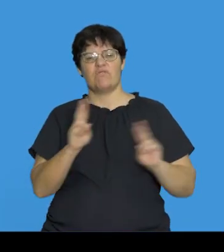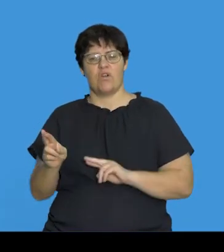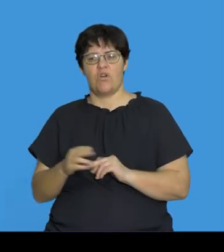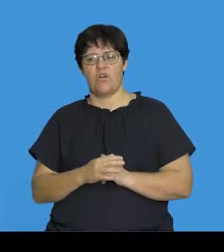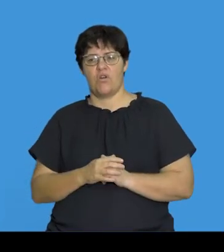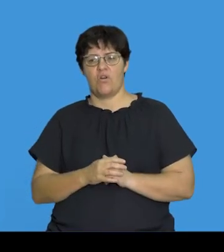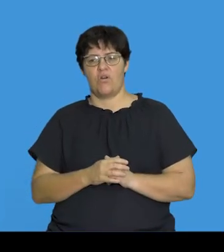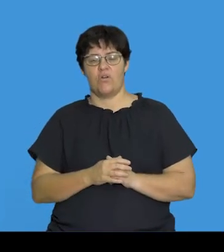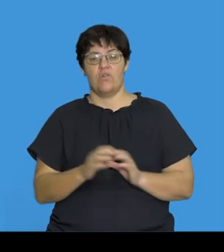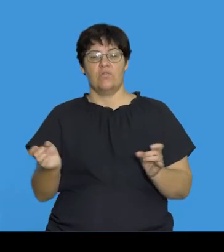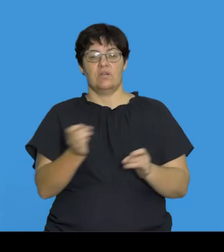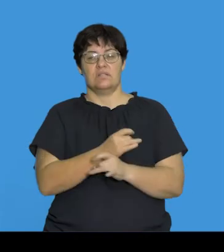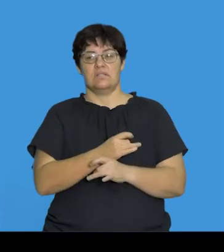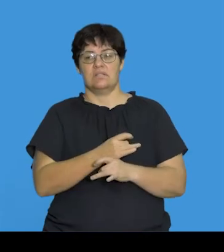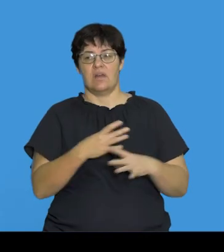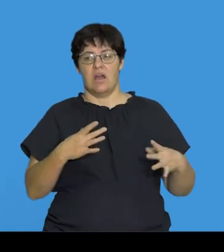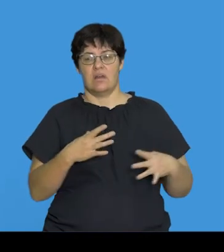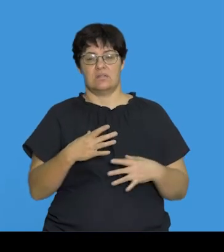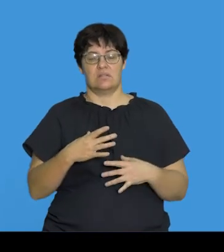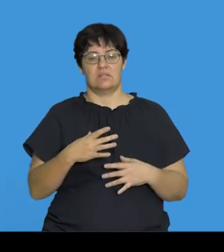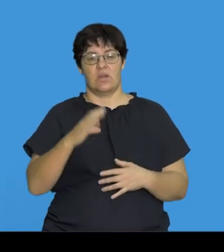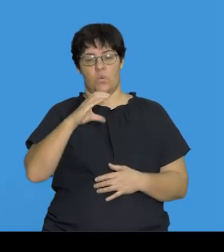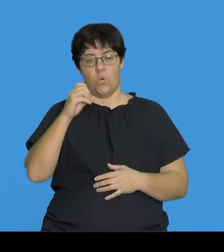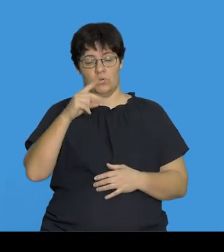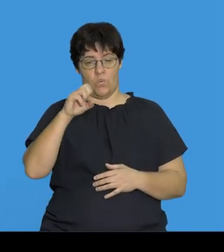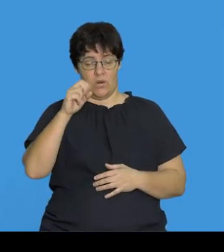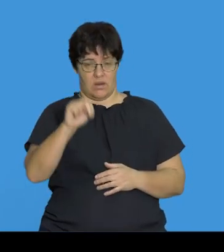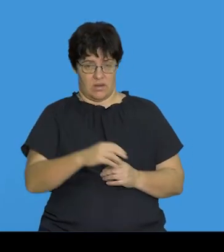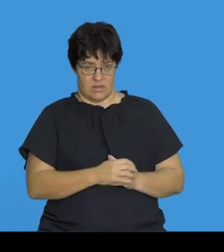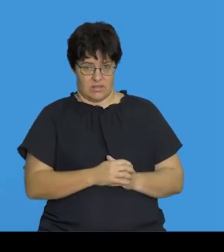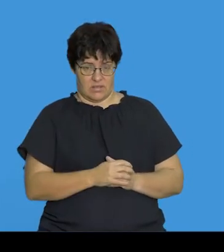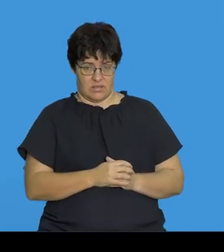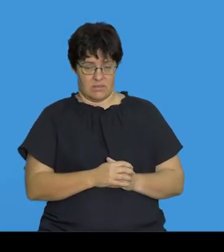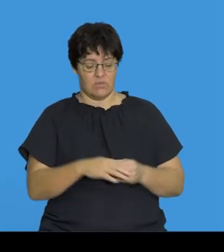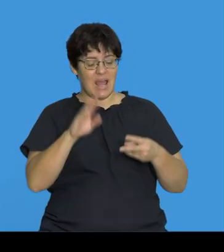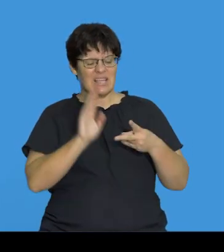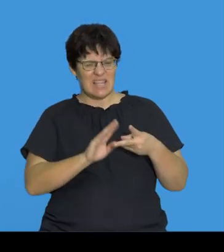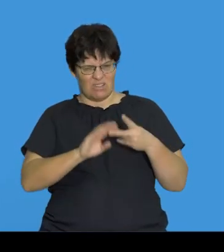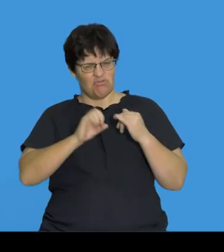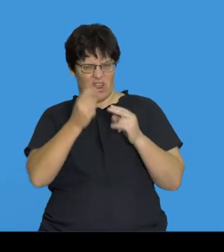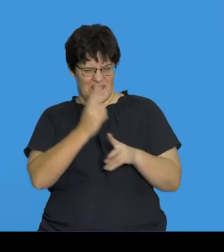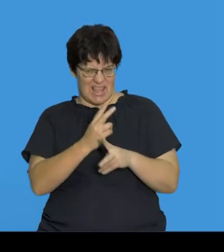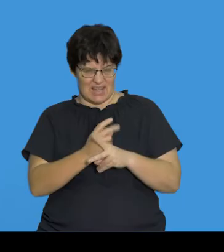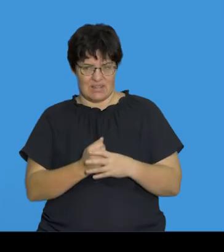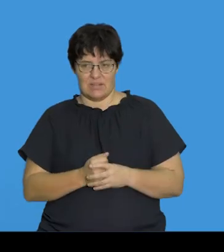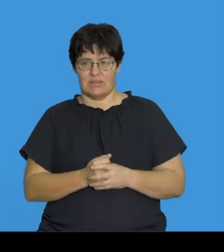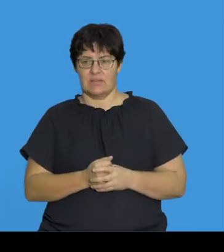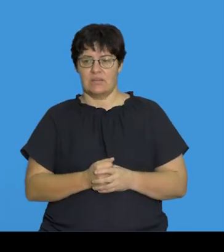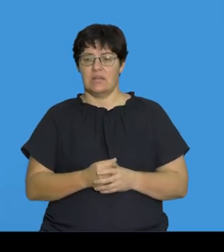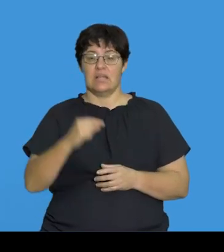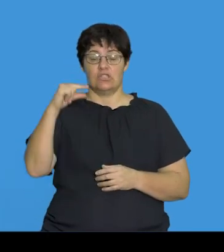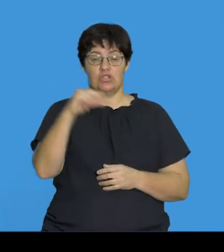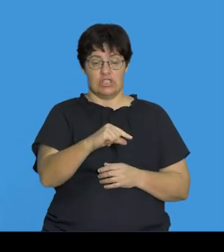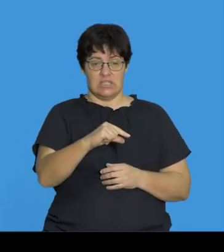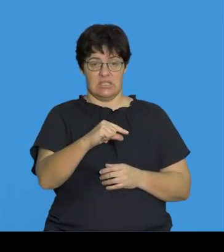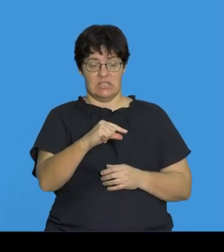to as the start codon. Let's try doing that with the second codon. And the second codon